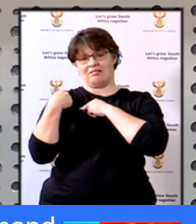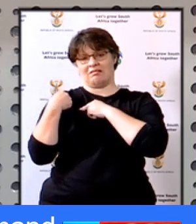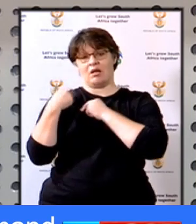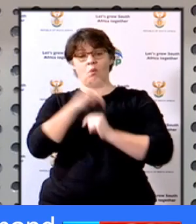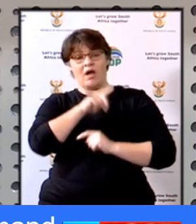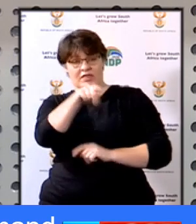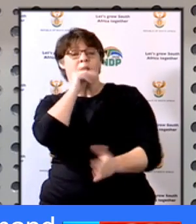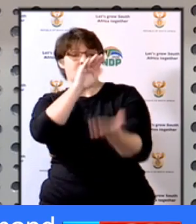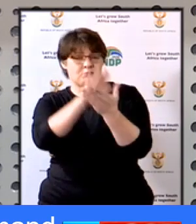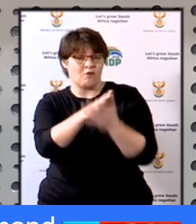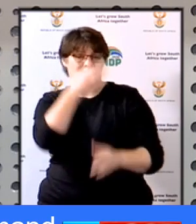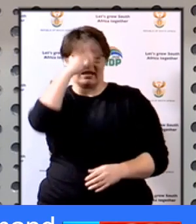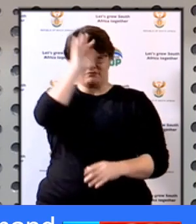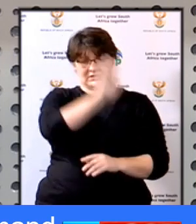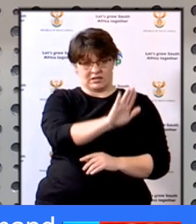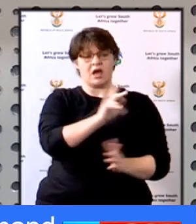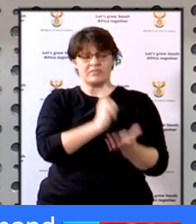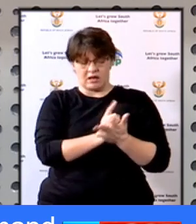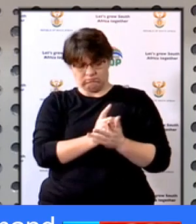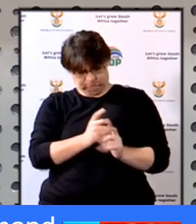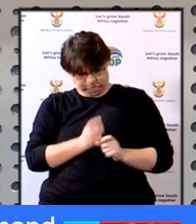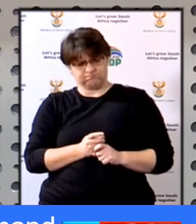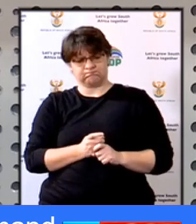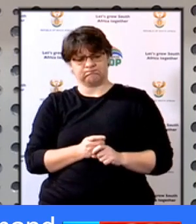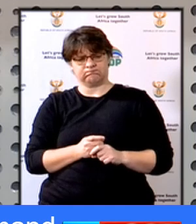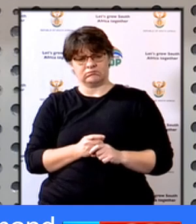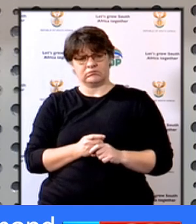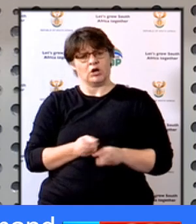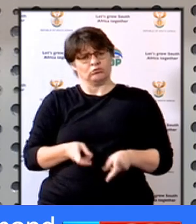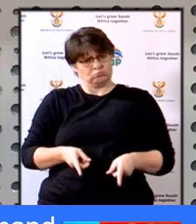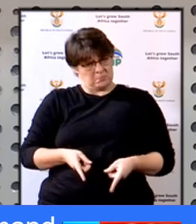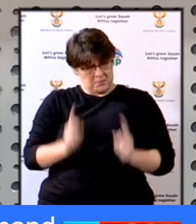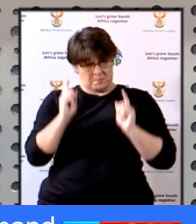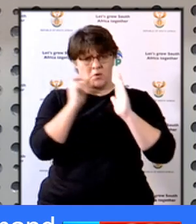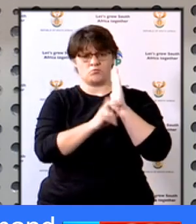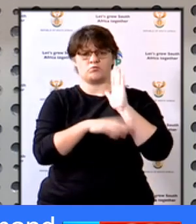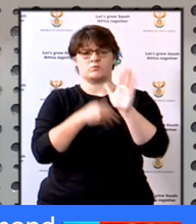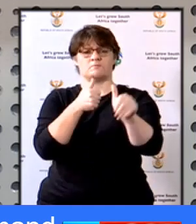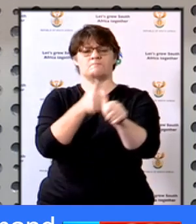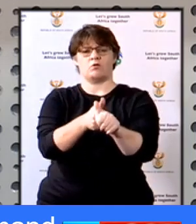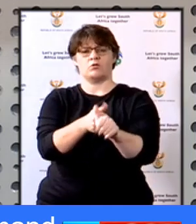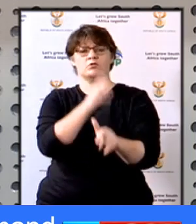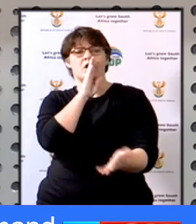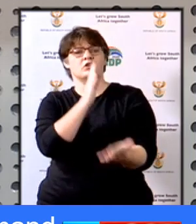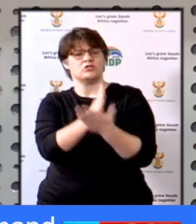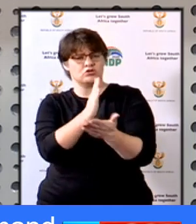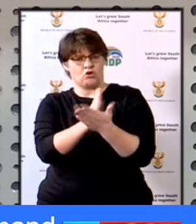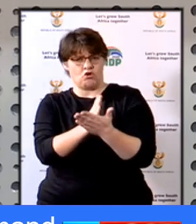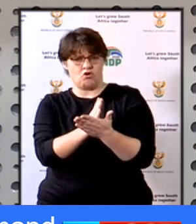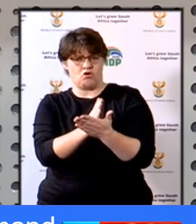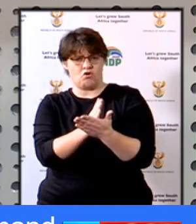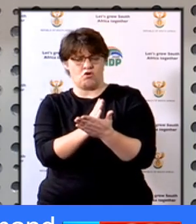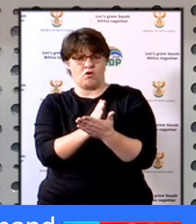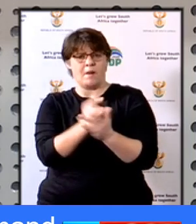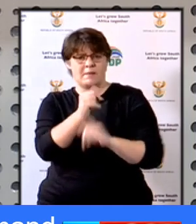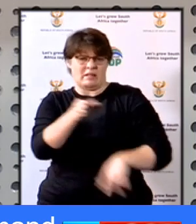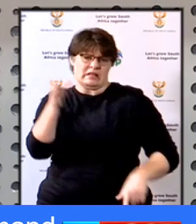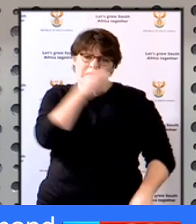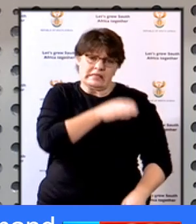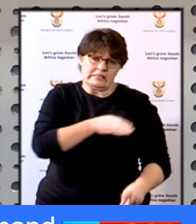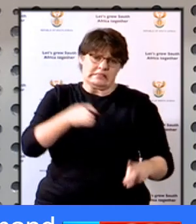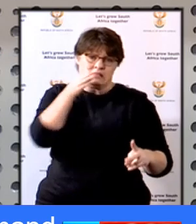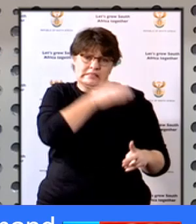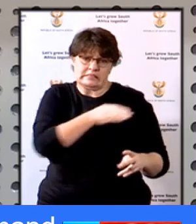government, that they will take strong and active steps to try to dissuade and discourage binge